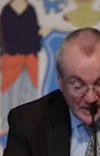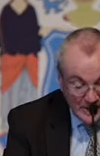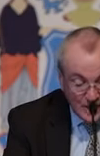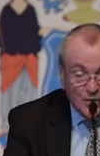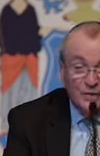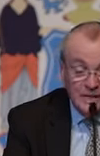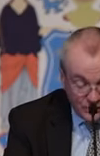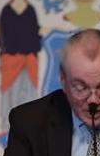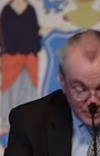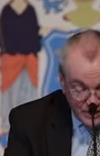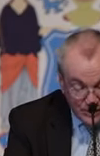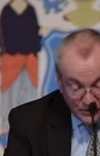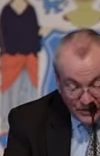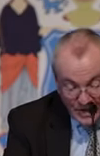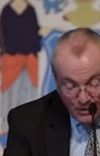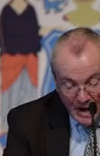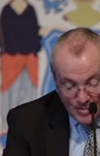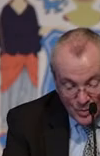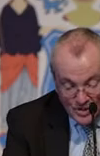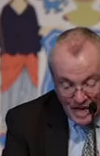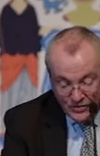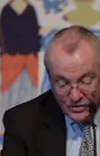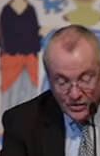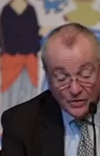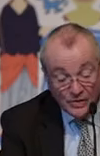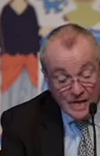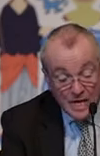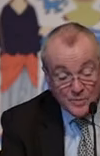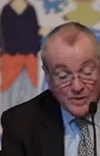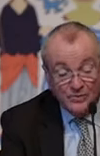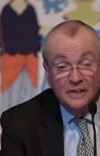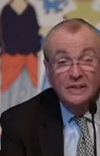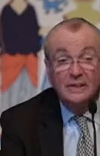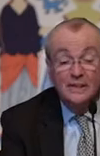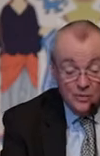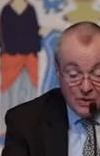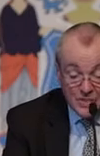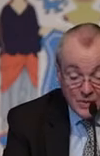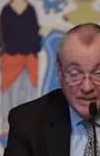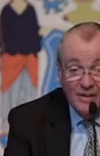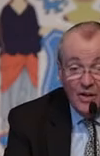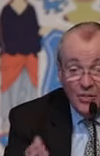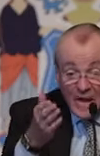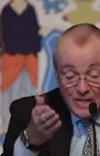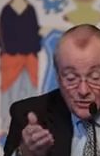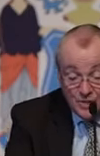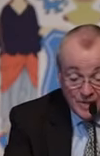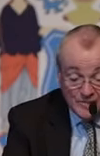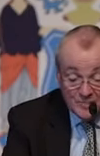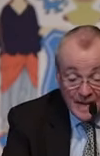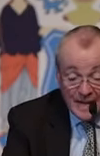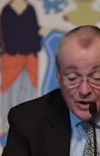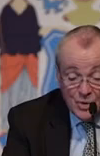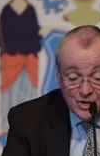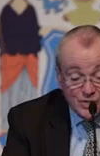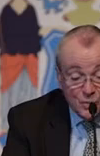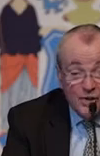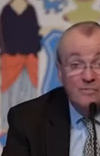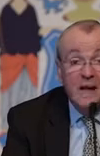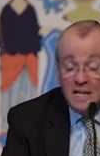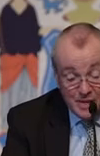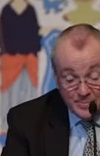Jersey, including at St. Peter's and Robert Wood Johnson University hospitals in New Brunswick. Thank you, Jill. And I know you are